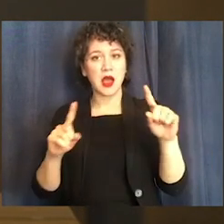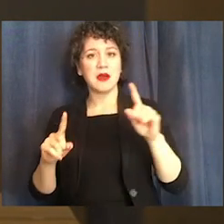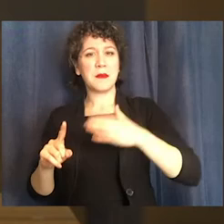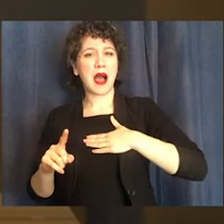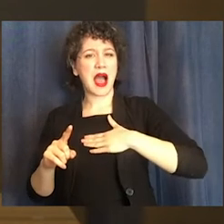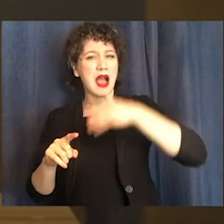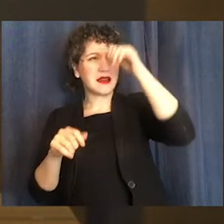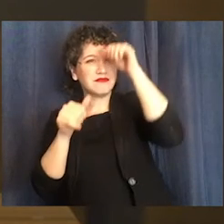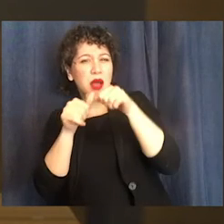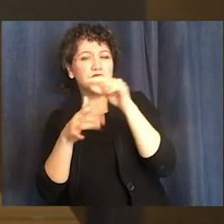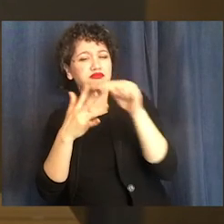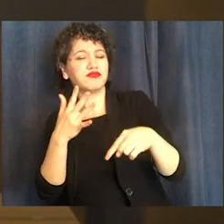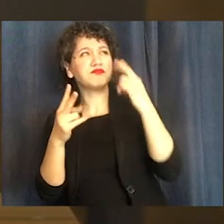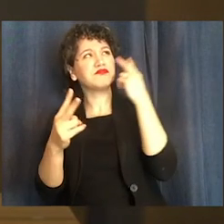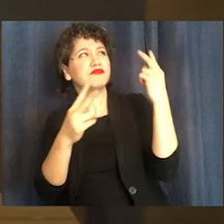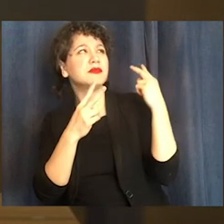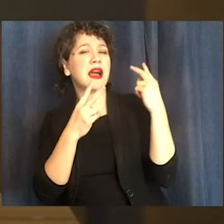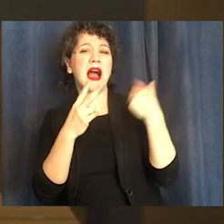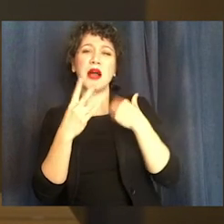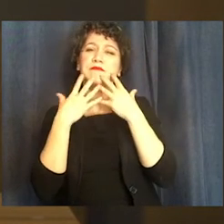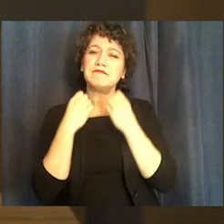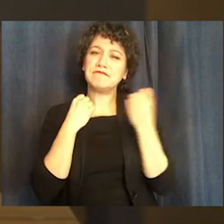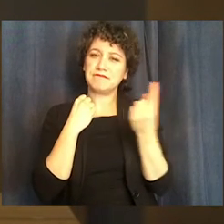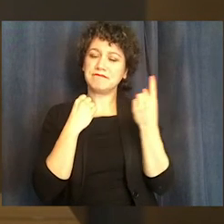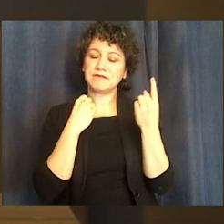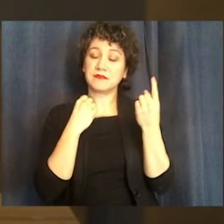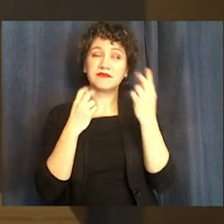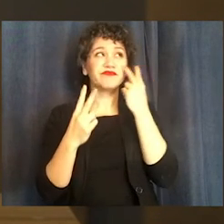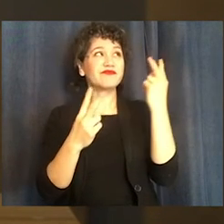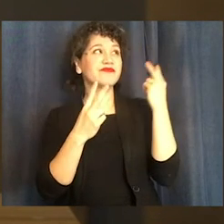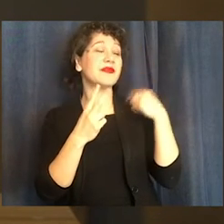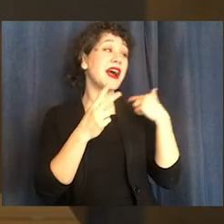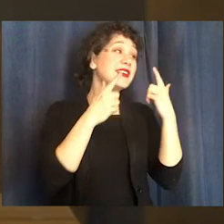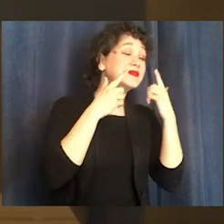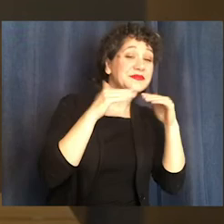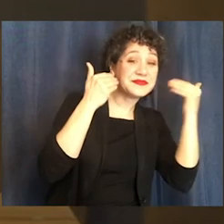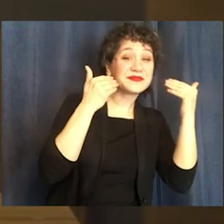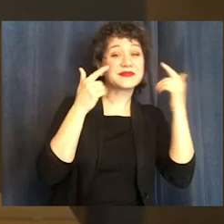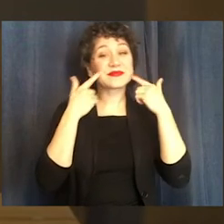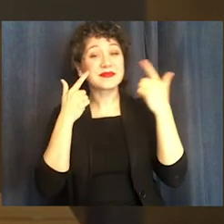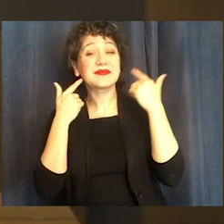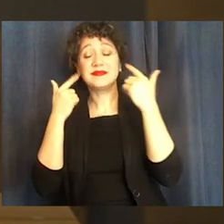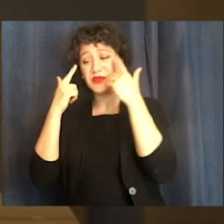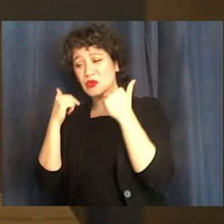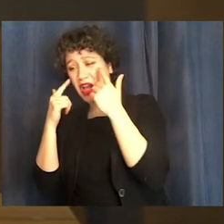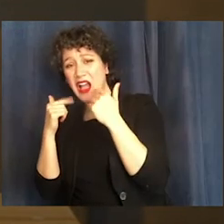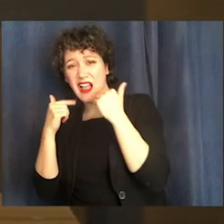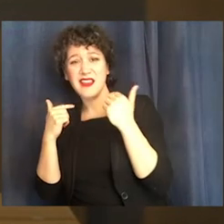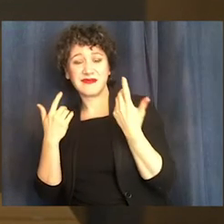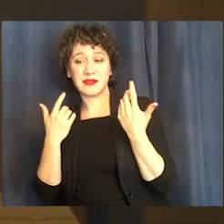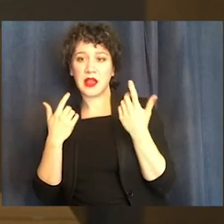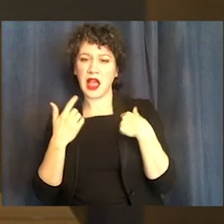me. Looking back, I smile and laugh and cry, and am reminded of the place where I became